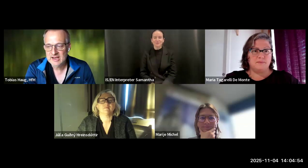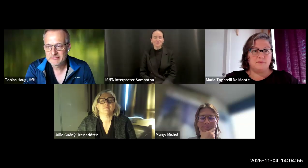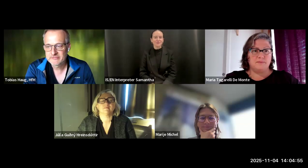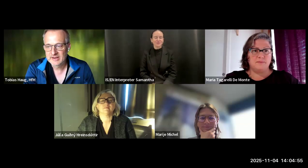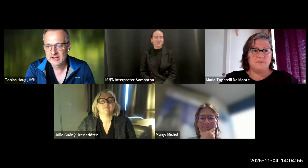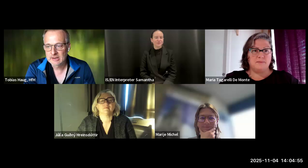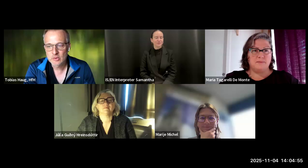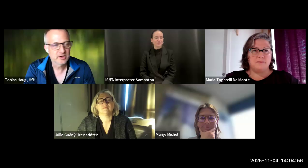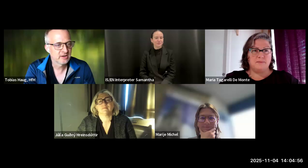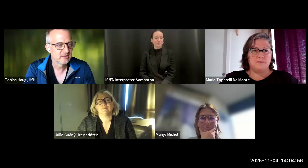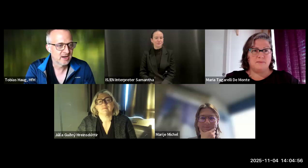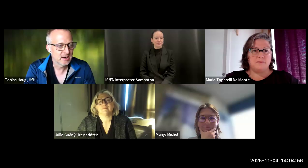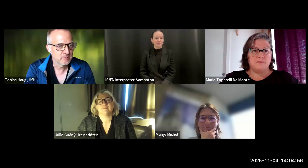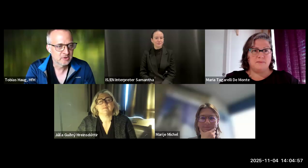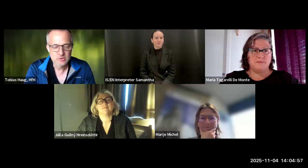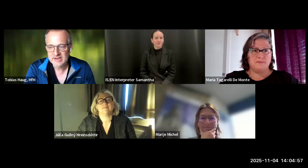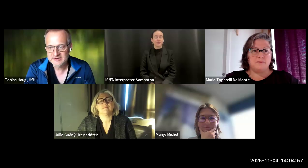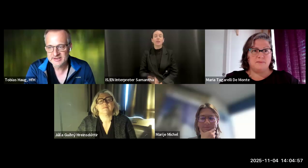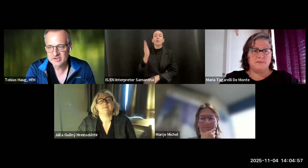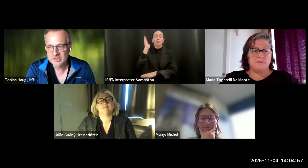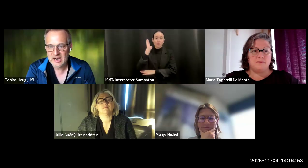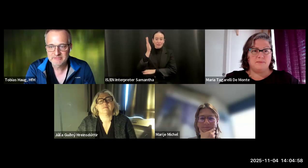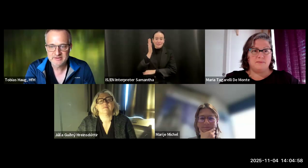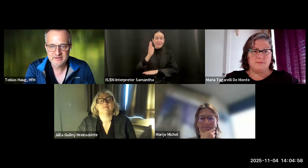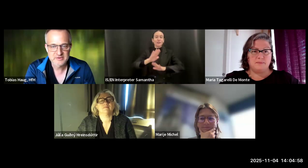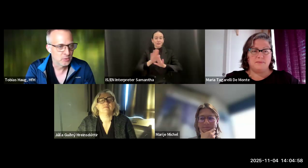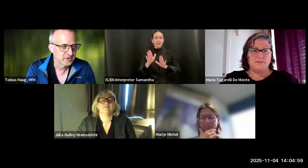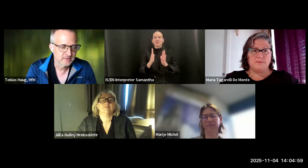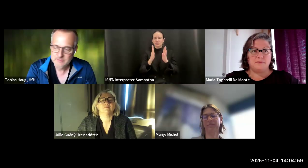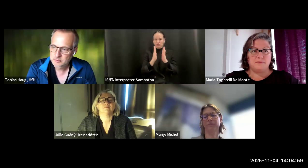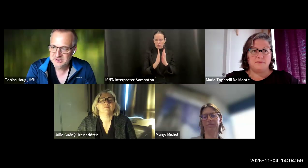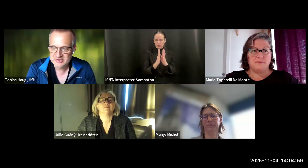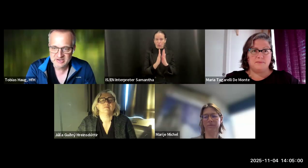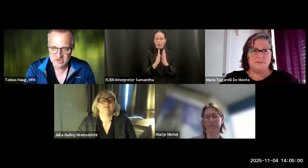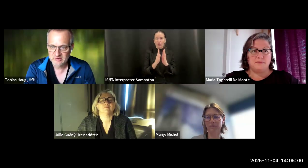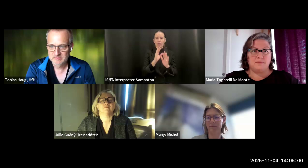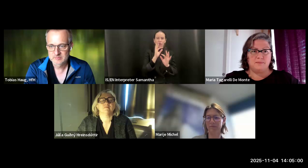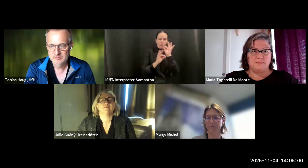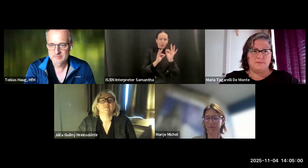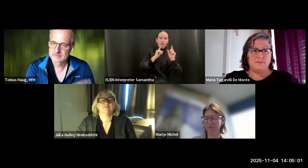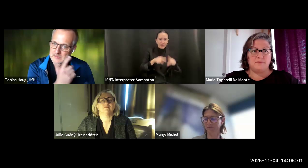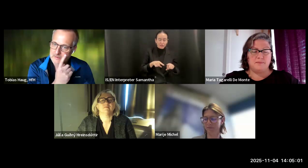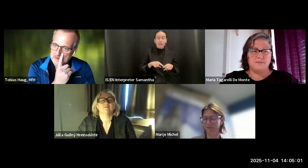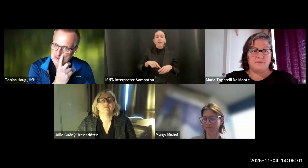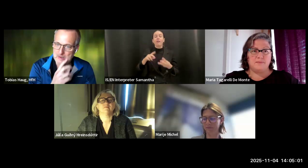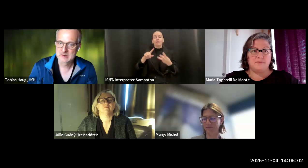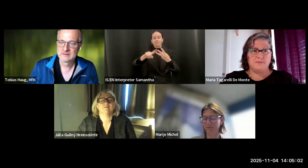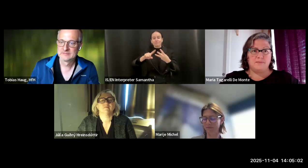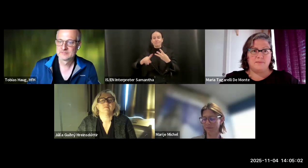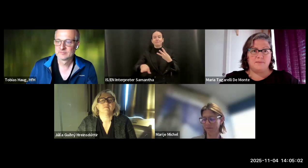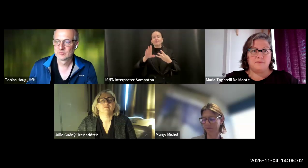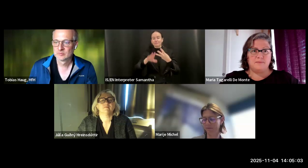We will have a longer time Q&A session after the third presentation.